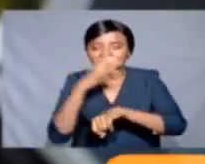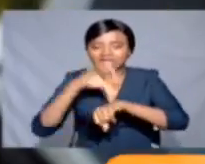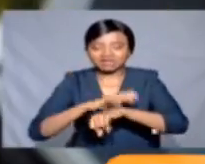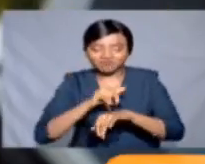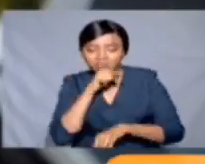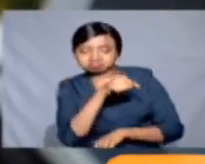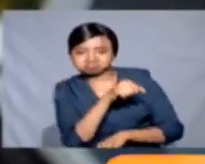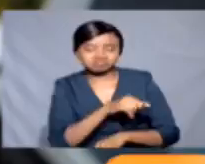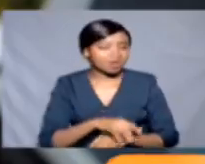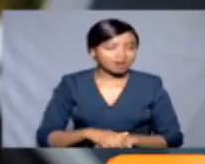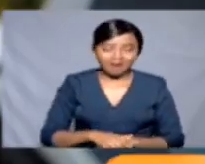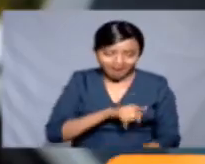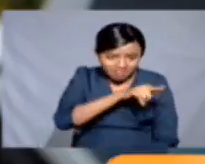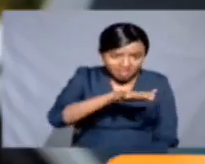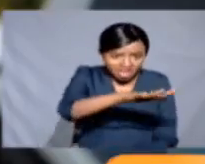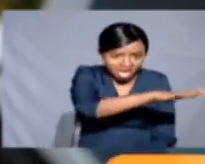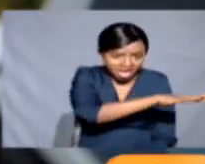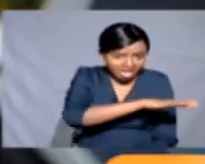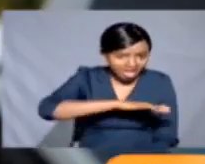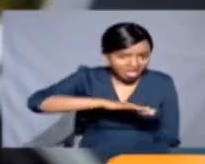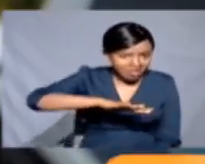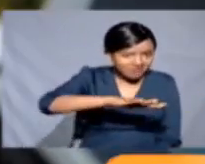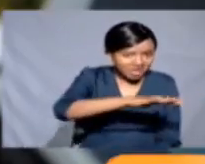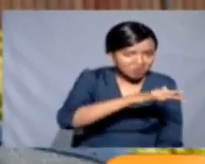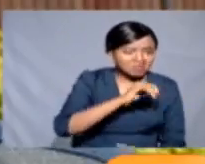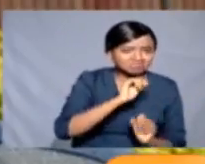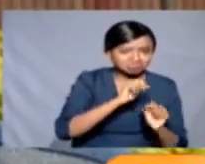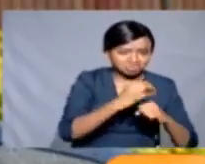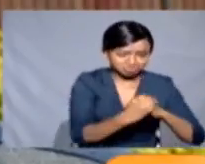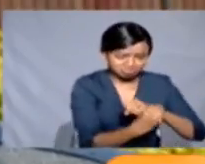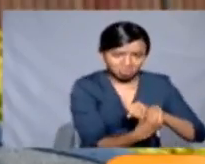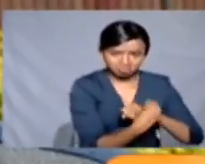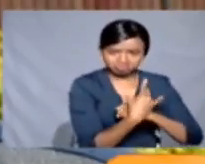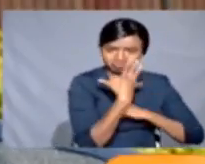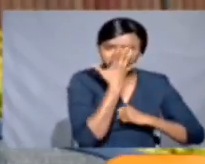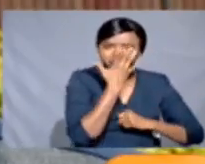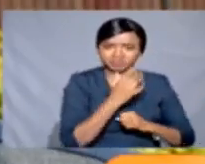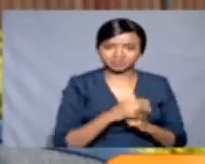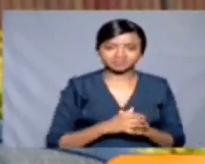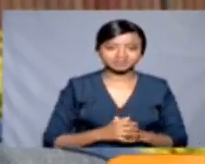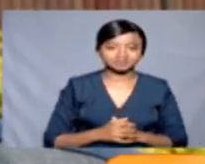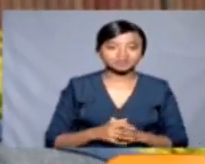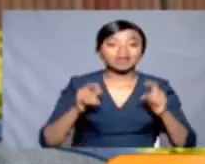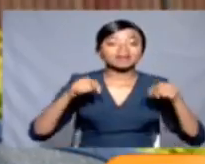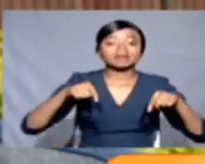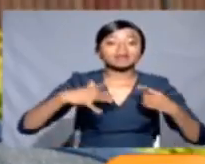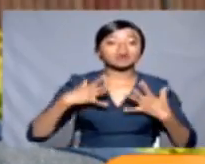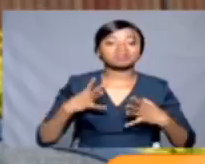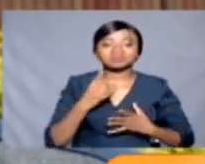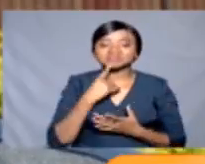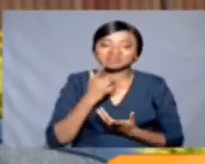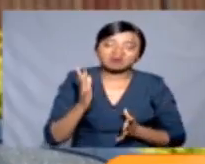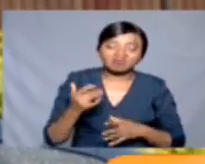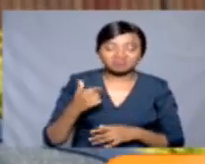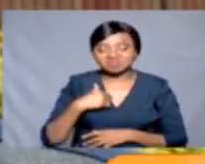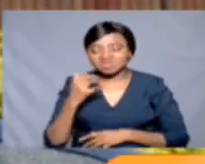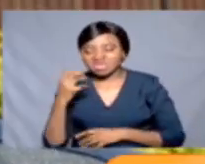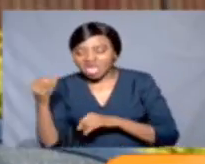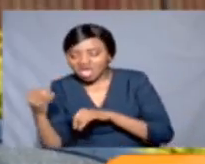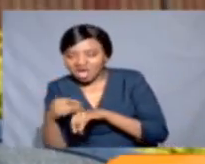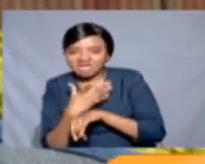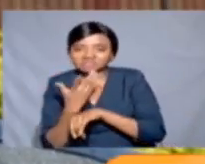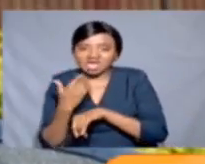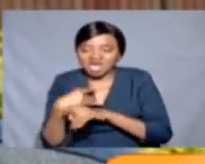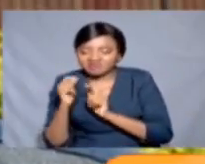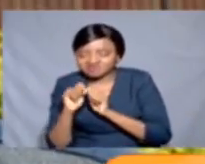the environment itself is actually, you know, carcinogenic. Everybody nowadays, they are saying maybe suffering from one cancer, one